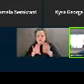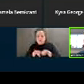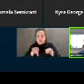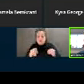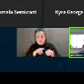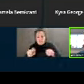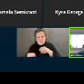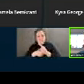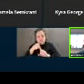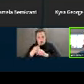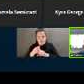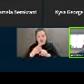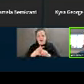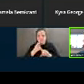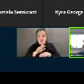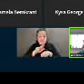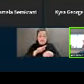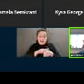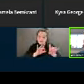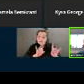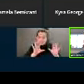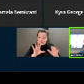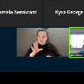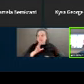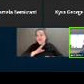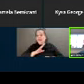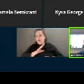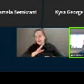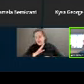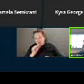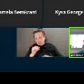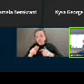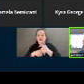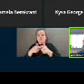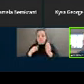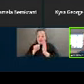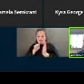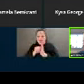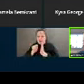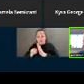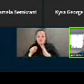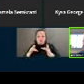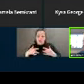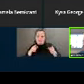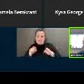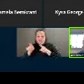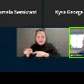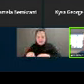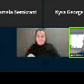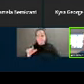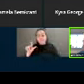by natural disasters and in particular mass casualty incidents. So in Lewiston, they had their own